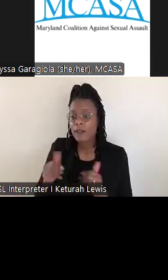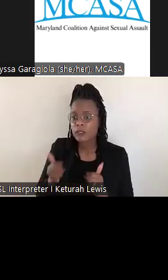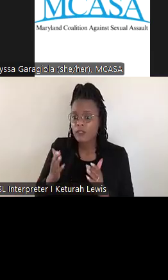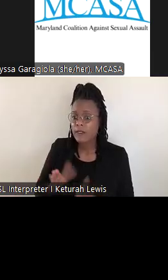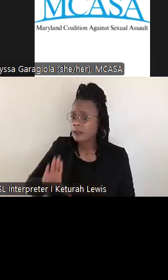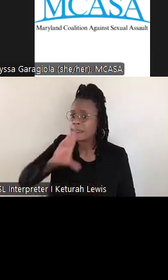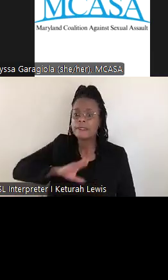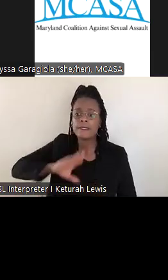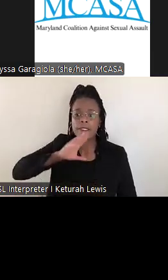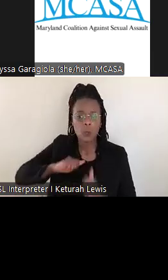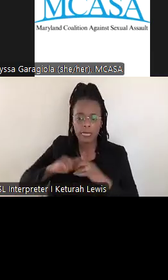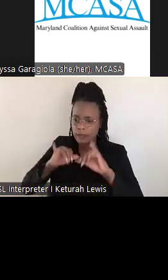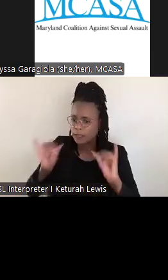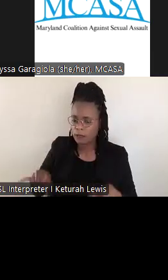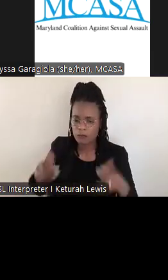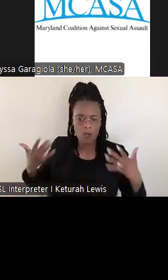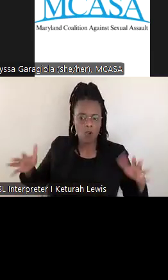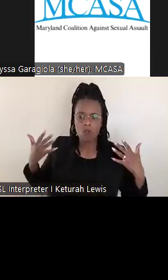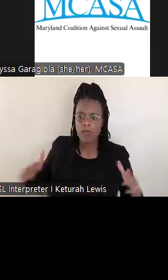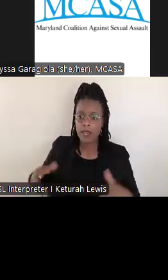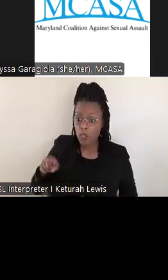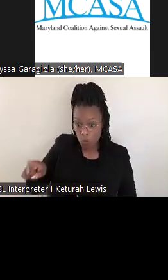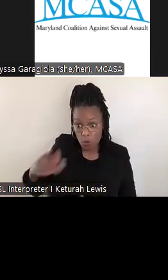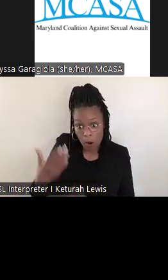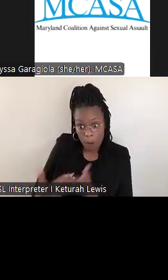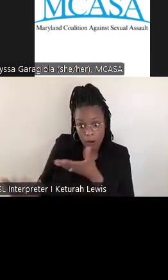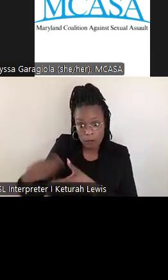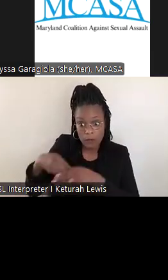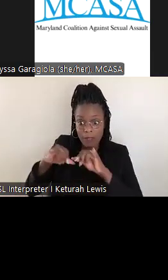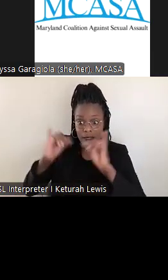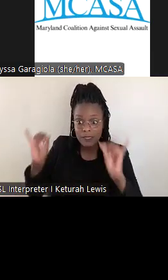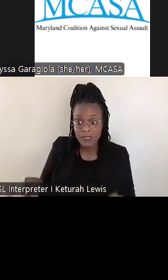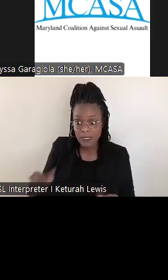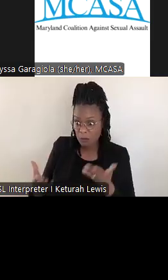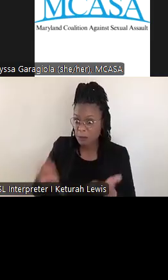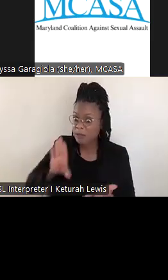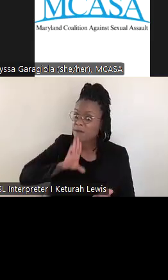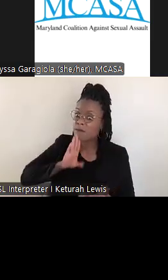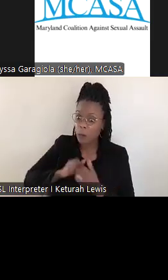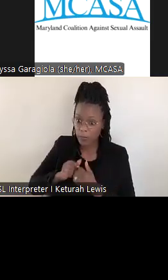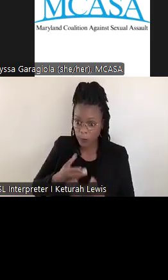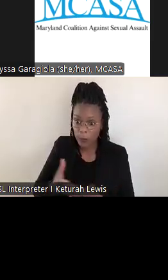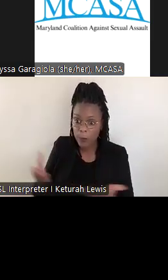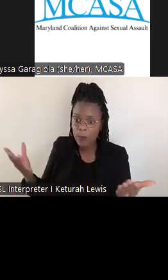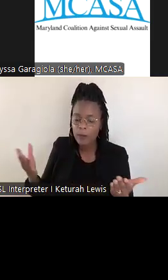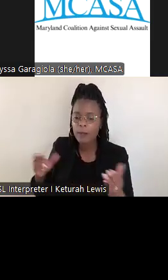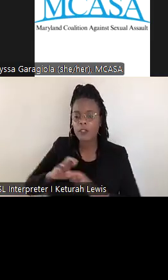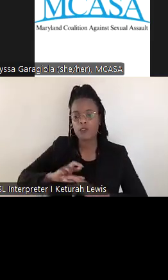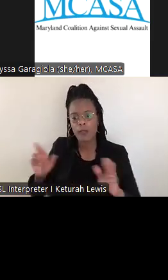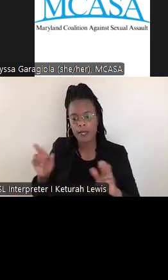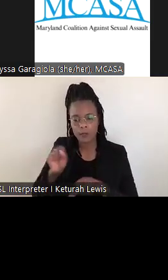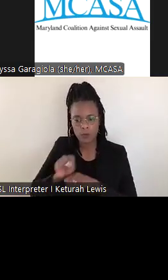with the system at this level, and you are part of the system, so they may be frustrated for you. So be prepared to work through